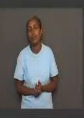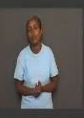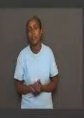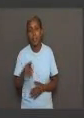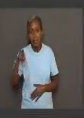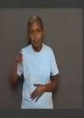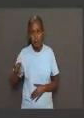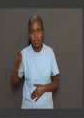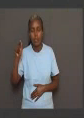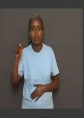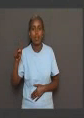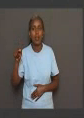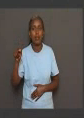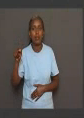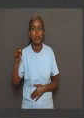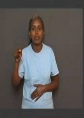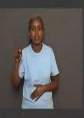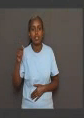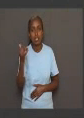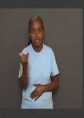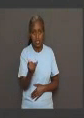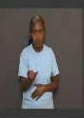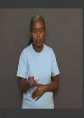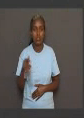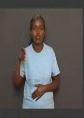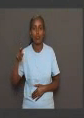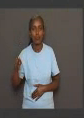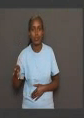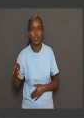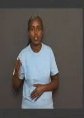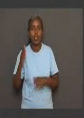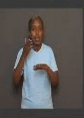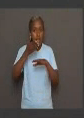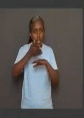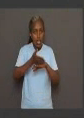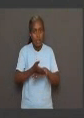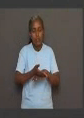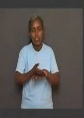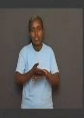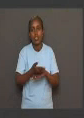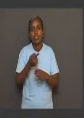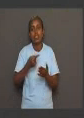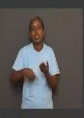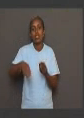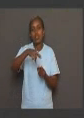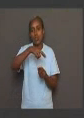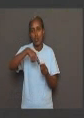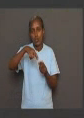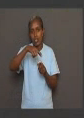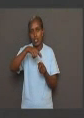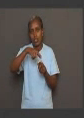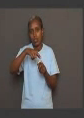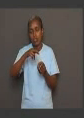P prime is the image of P after it has been rotated